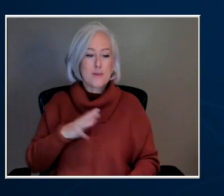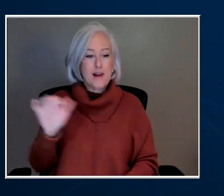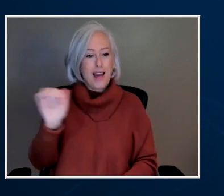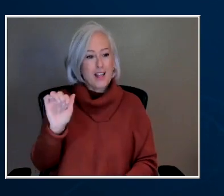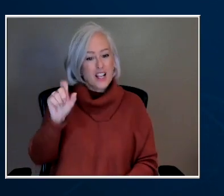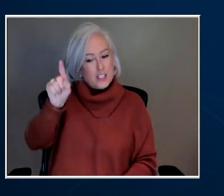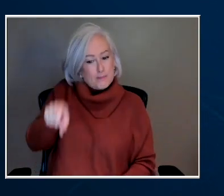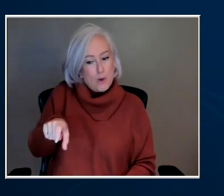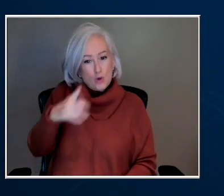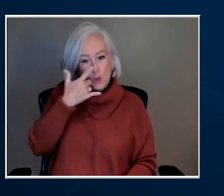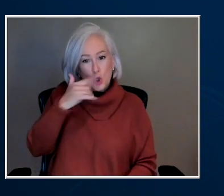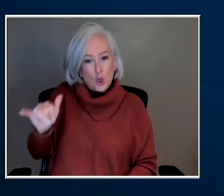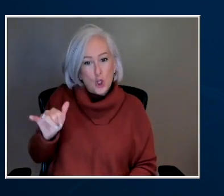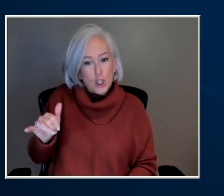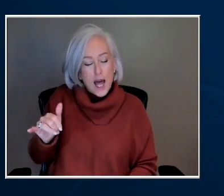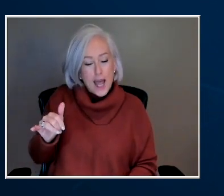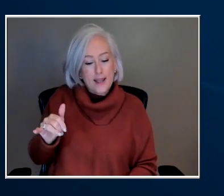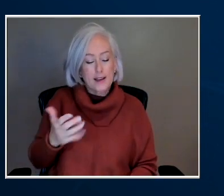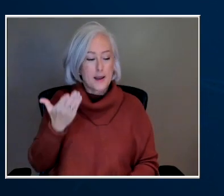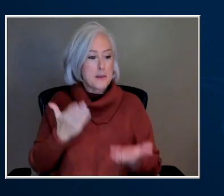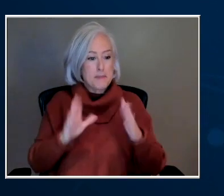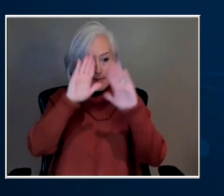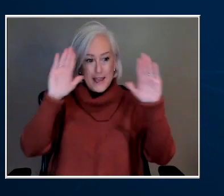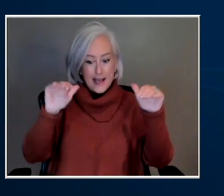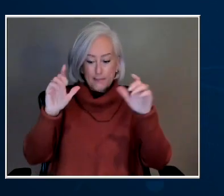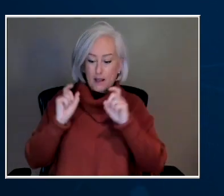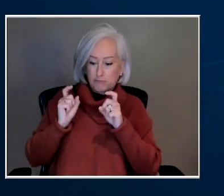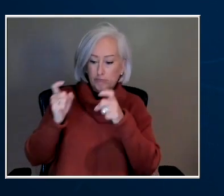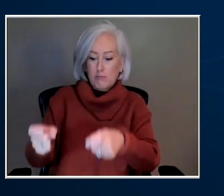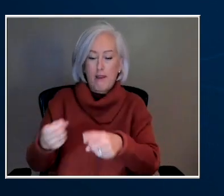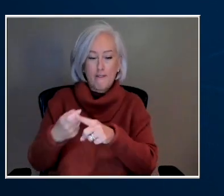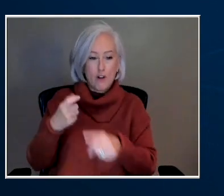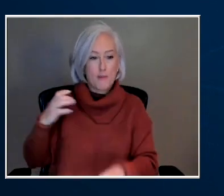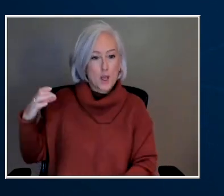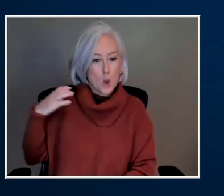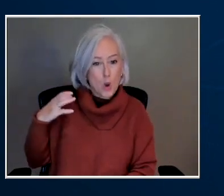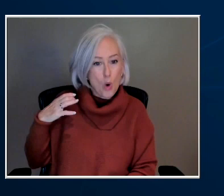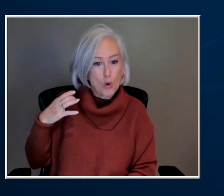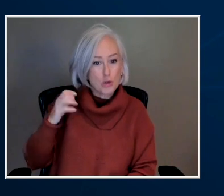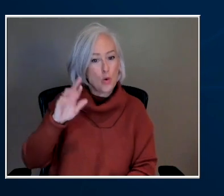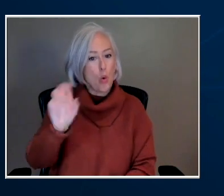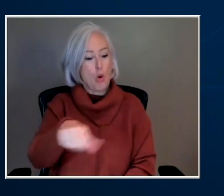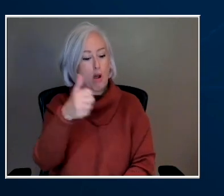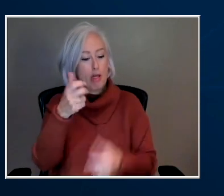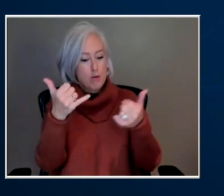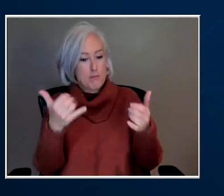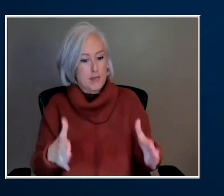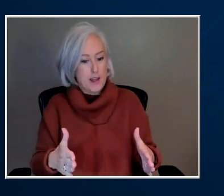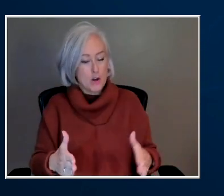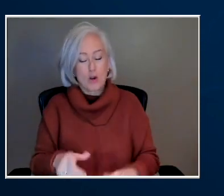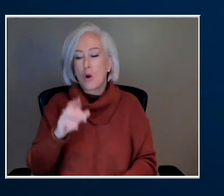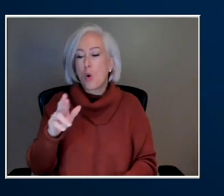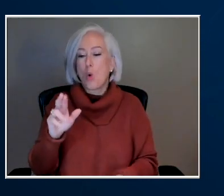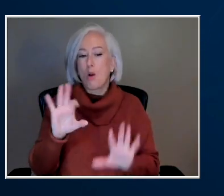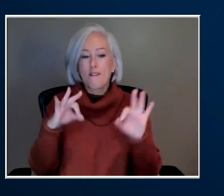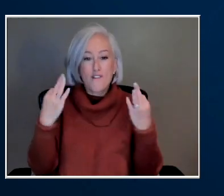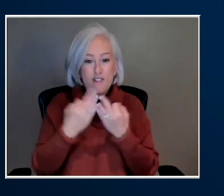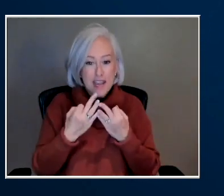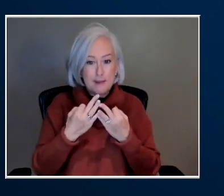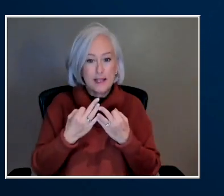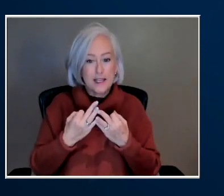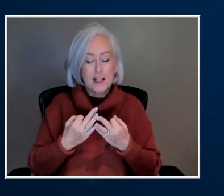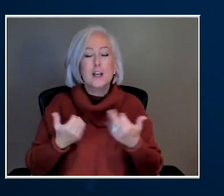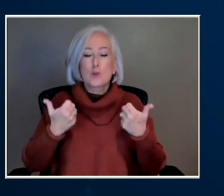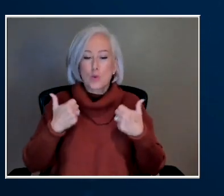It can be expectations put on them by a coach or other players or family members. And so we do a lot of managing